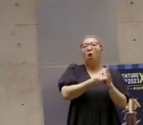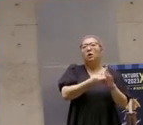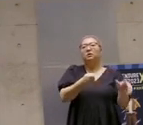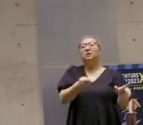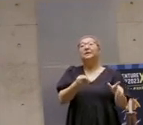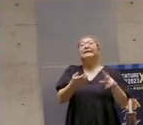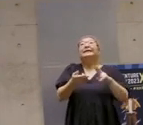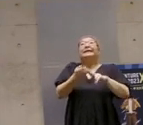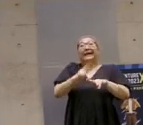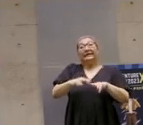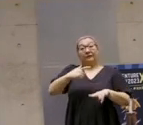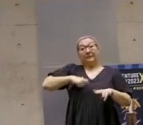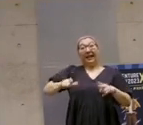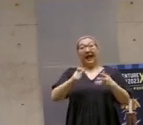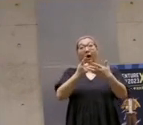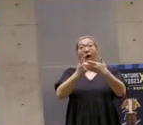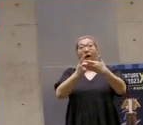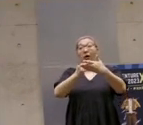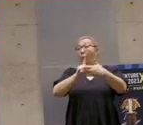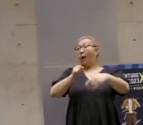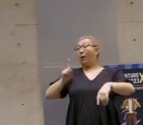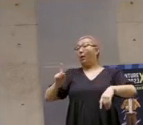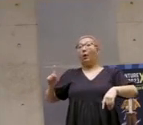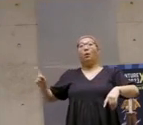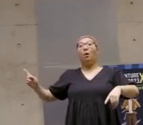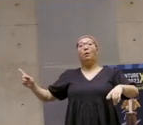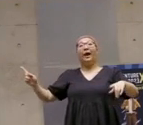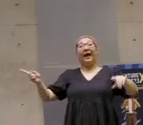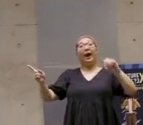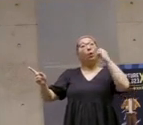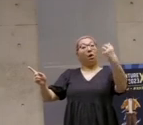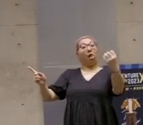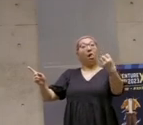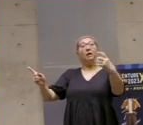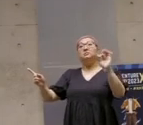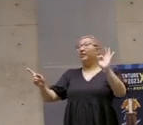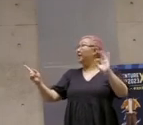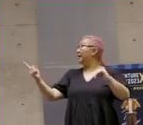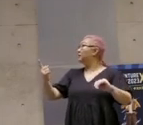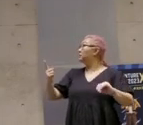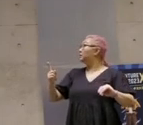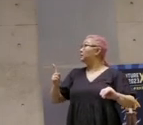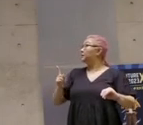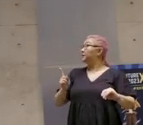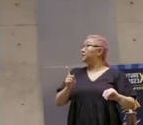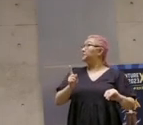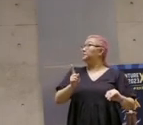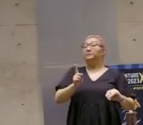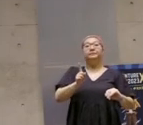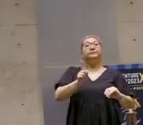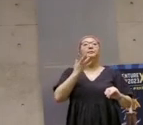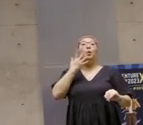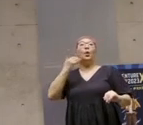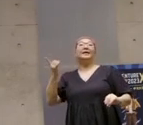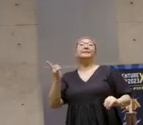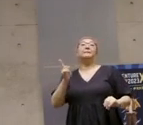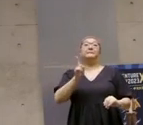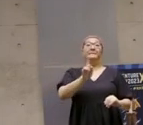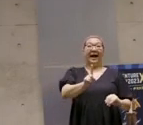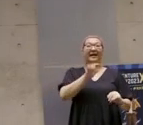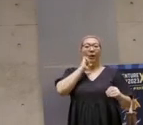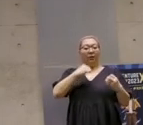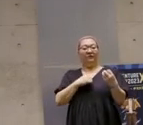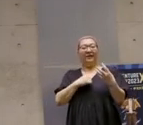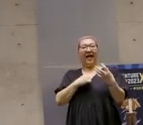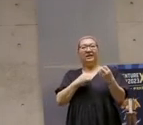been giving little hints to begin with. And now it's just do it, come on. And it goes as